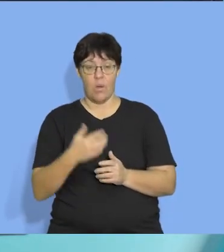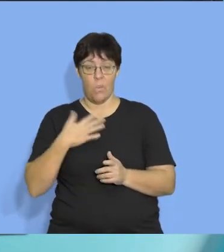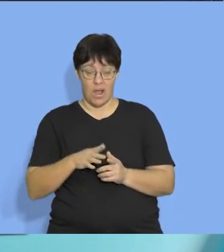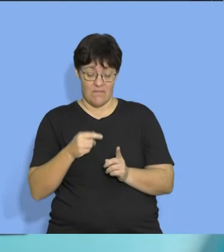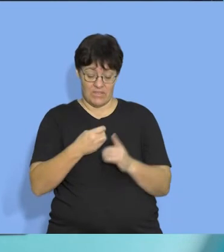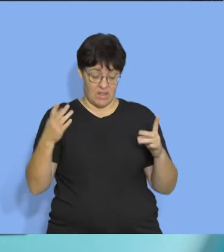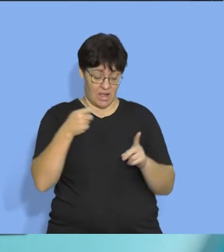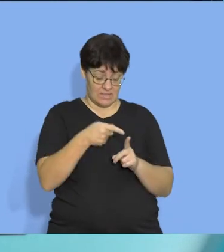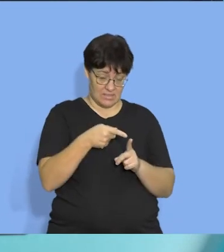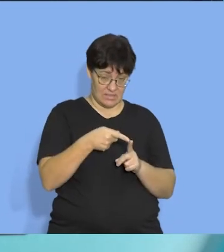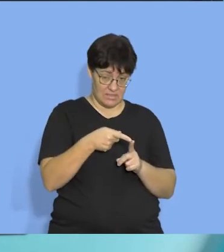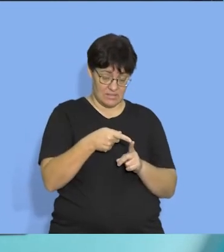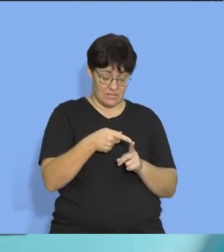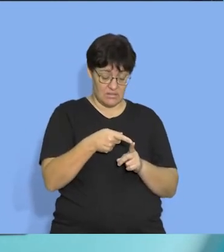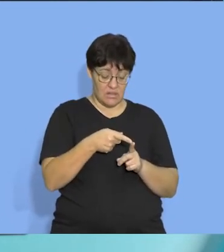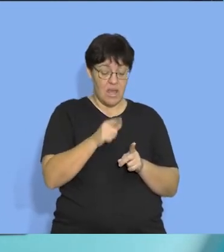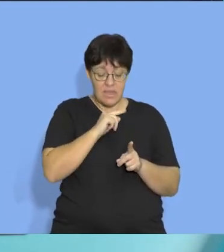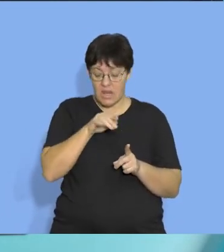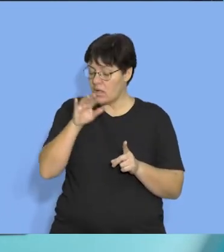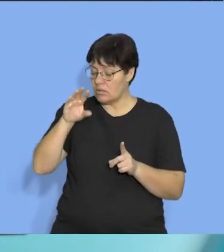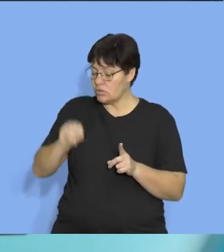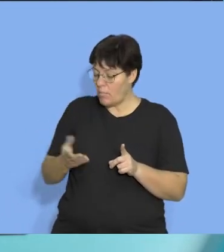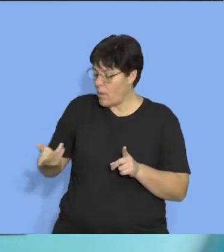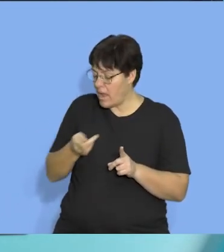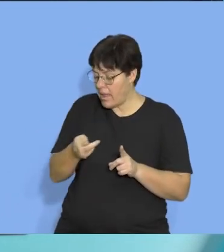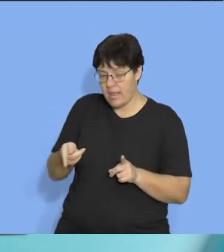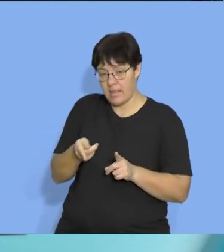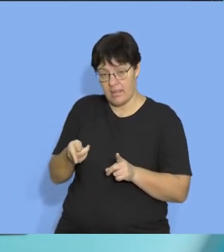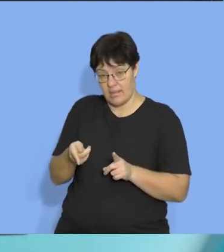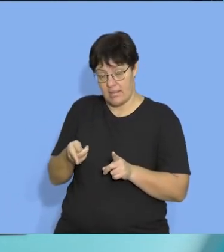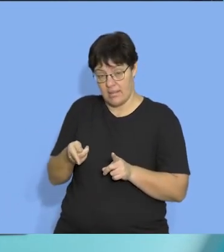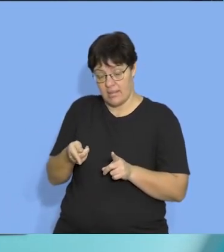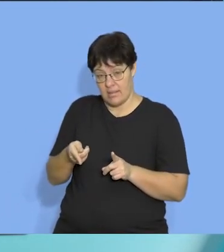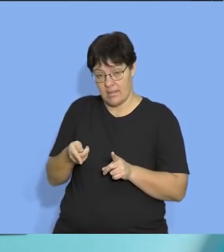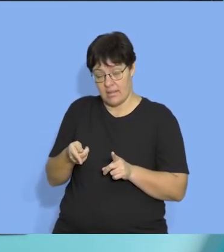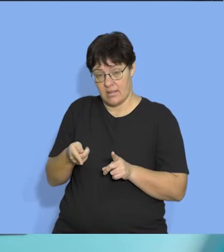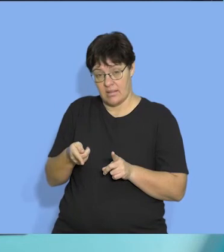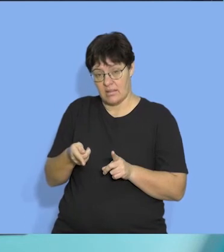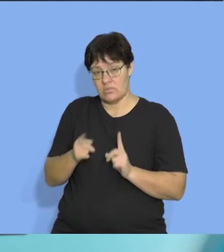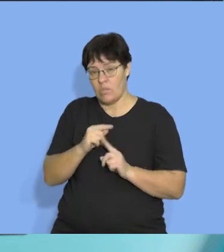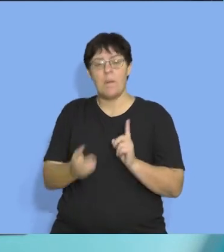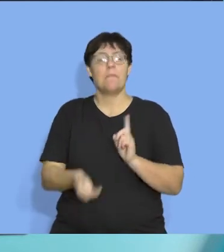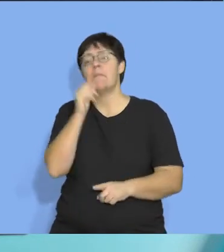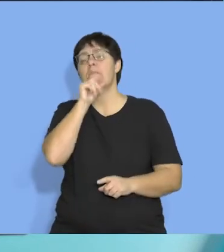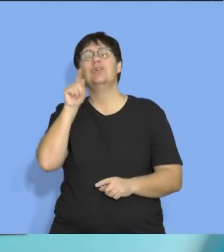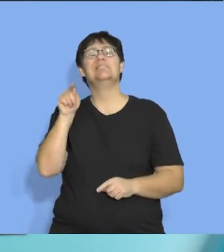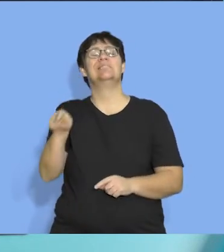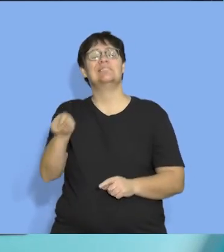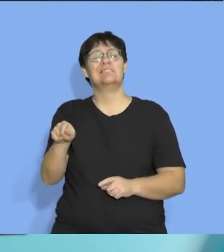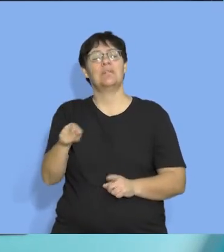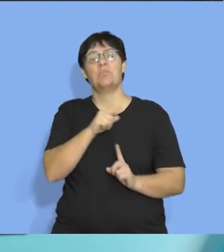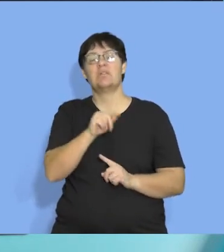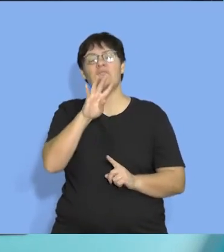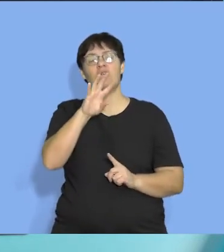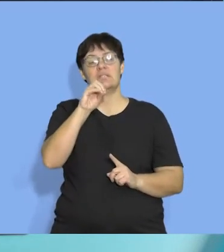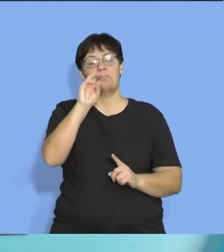bird was relative to where it started. So I could tell someone, go find the bird. The